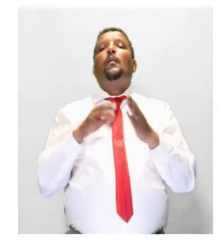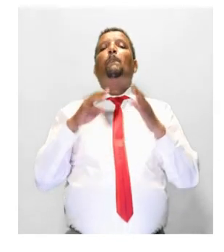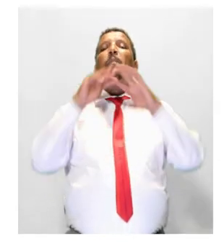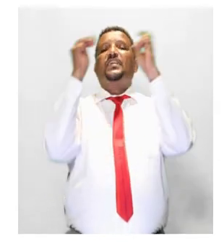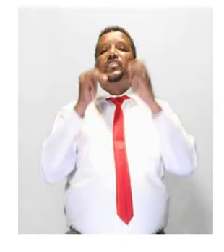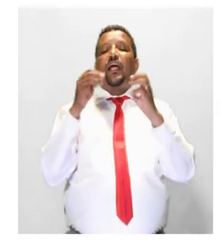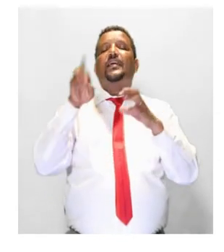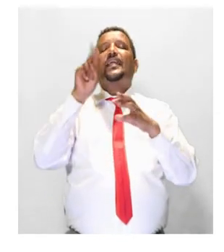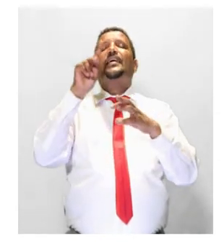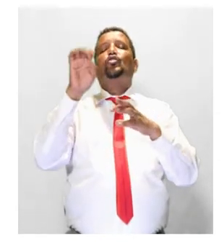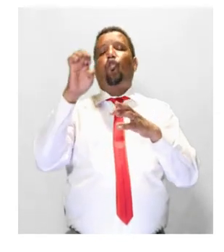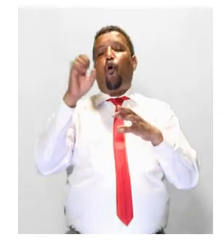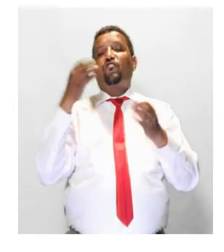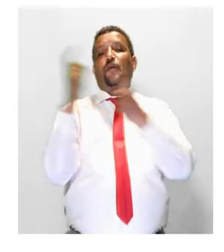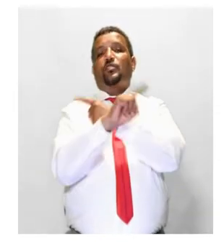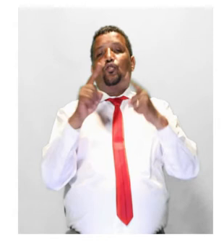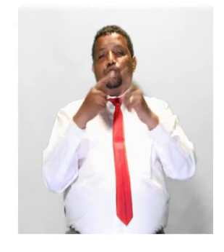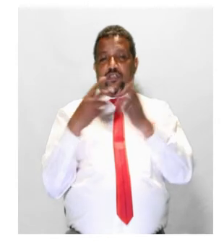in this way.